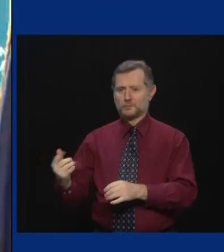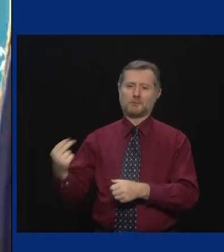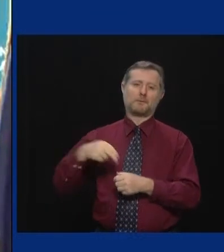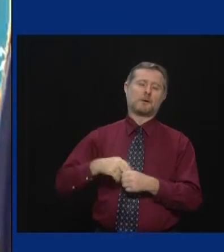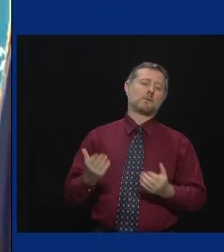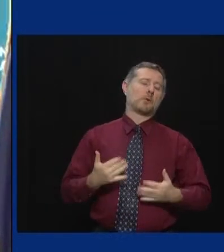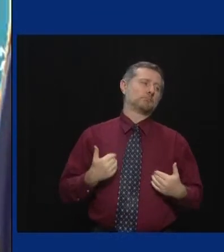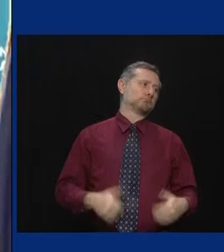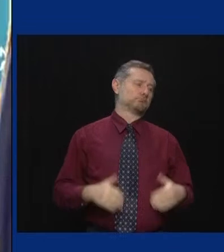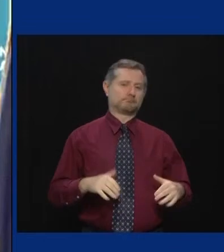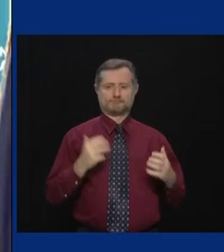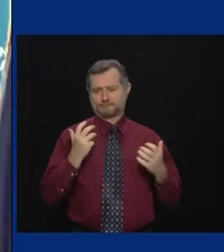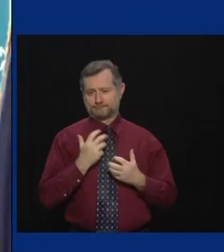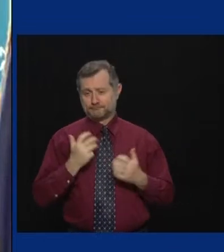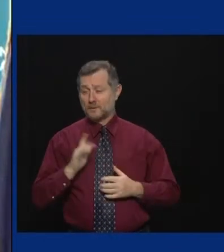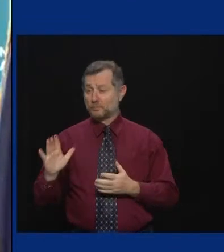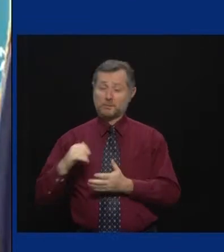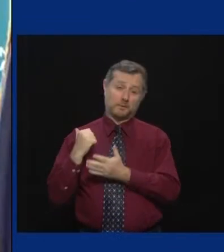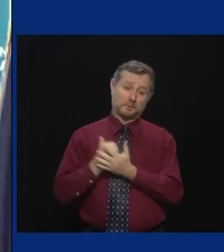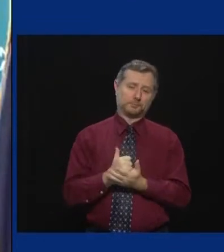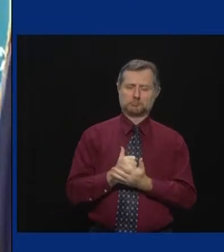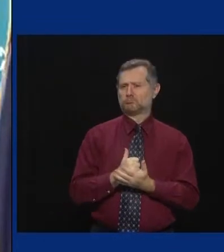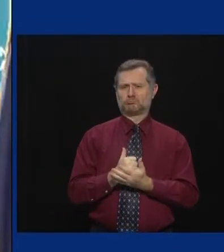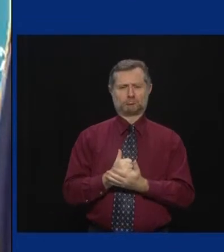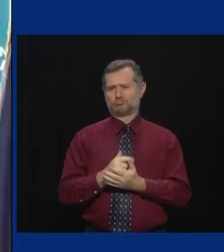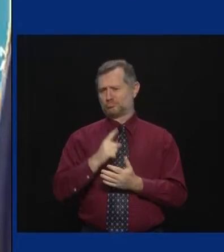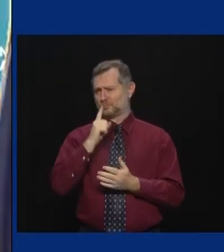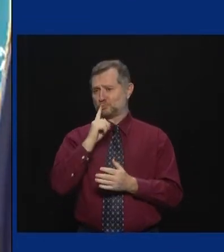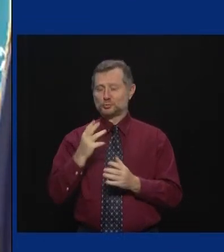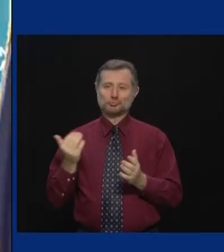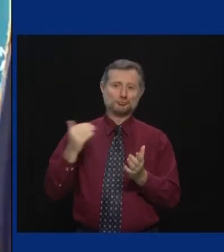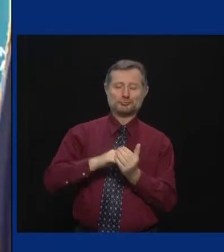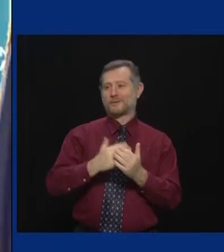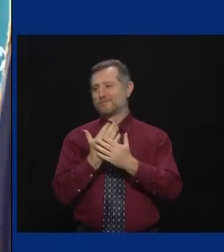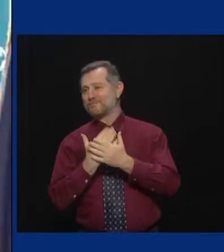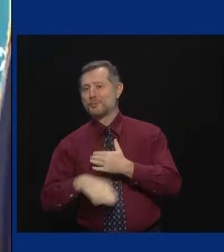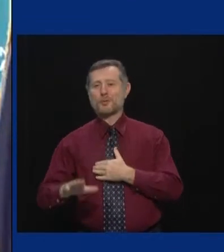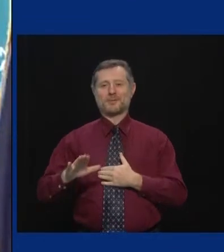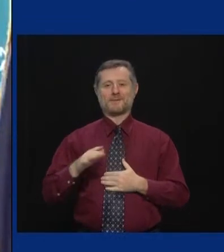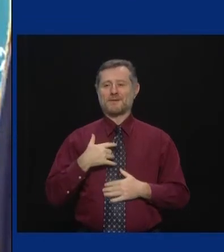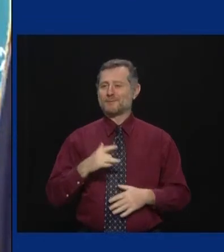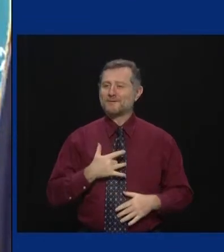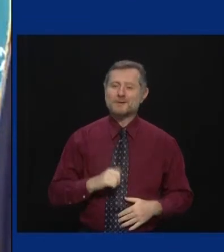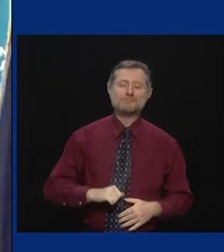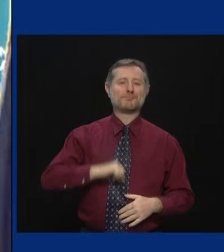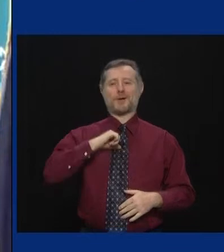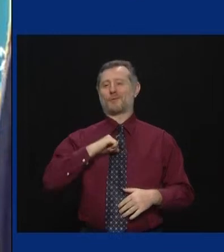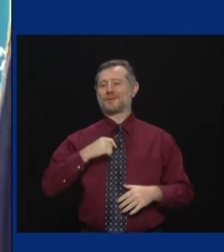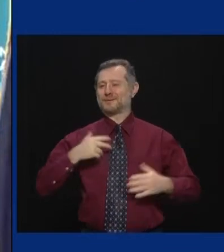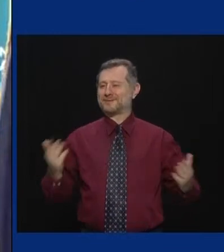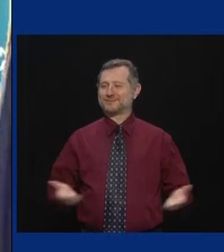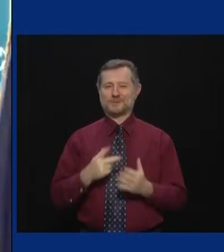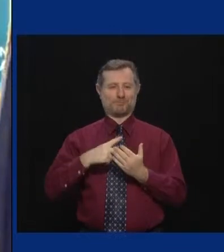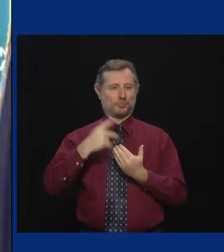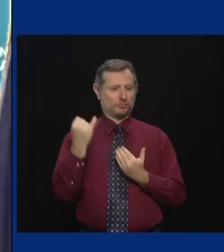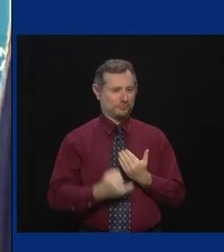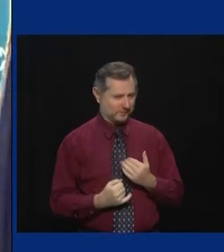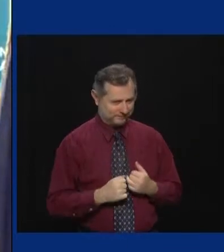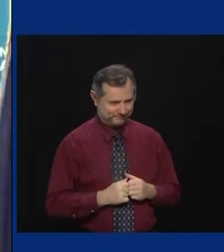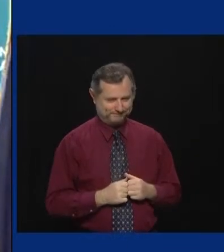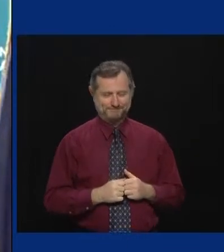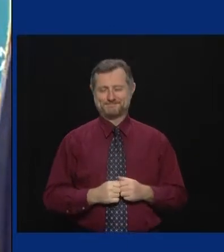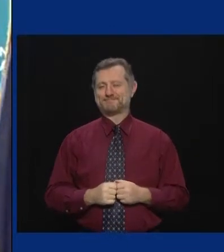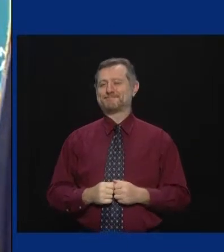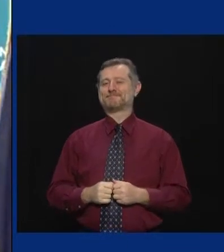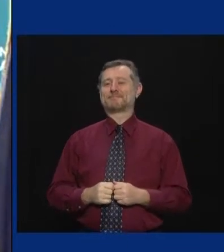us celebrate the rebirth of one of our crown jewels, the Niagara Power Project. When this project was first opened